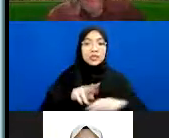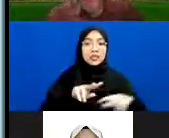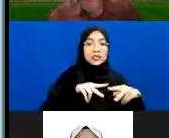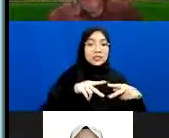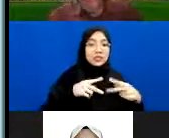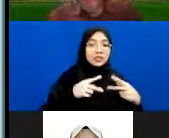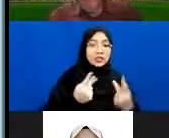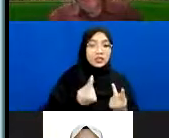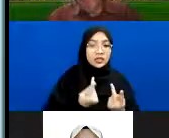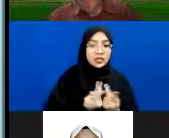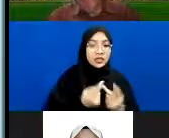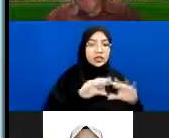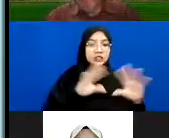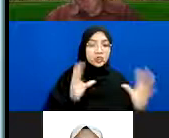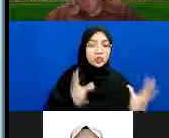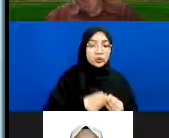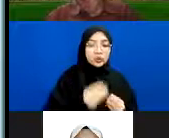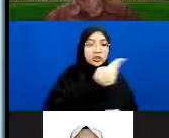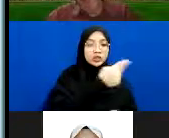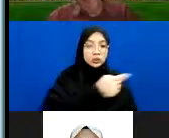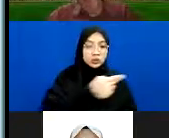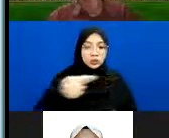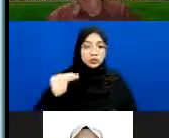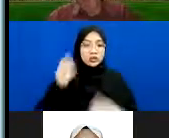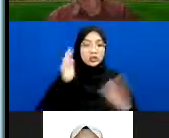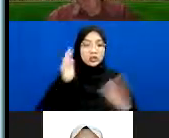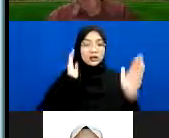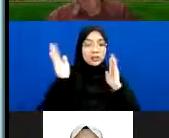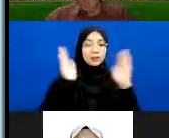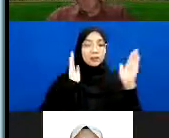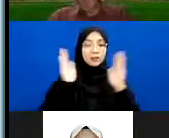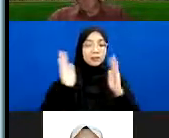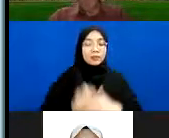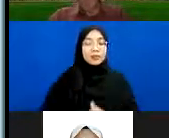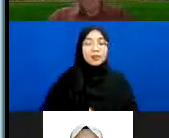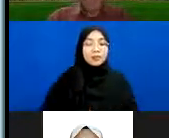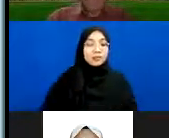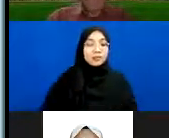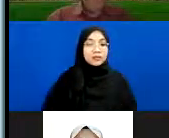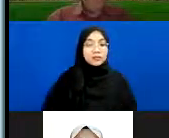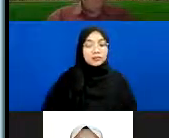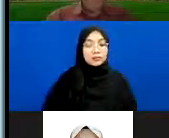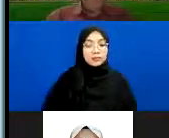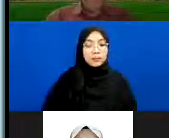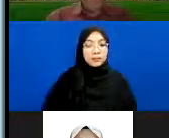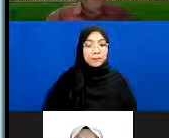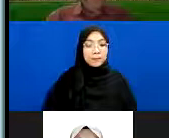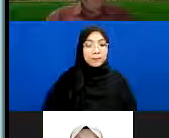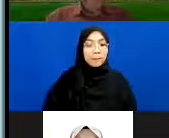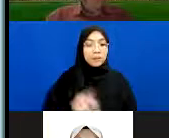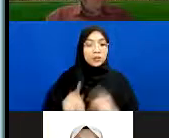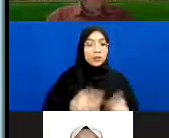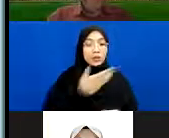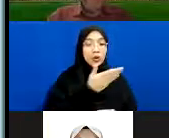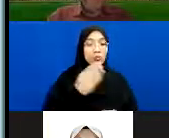students with disabilities in an inclusion classroom in Indonesia and Malaysia.